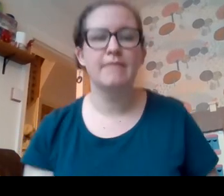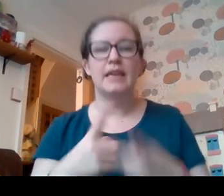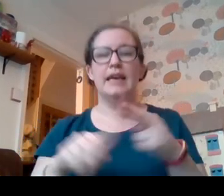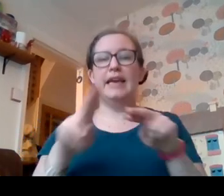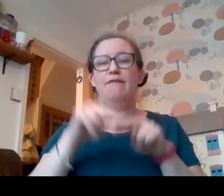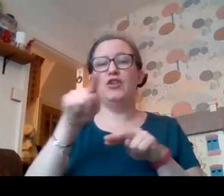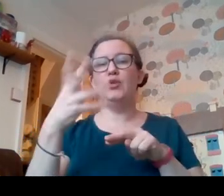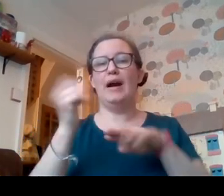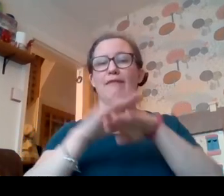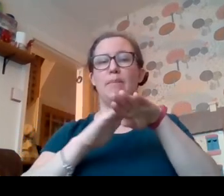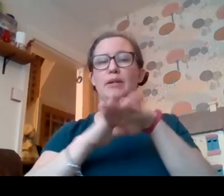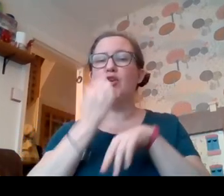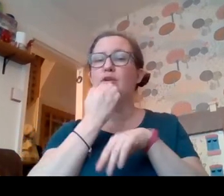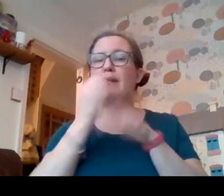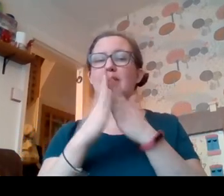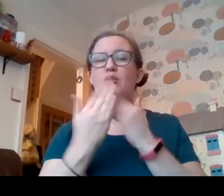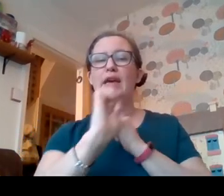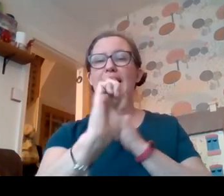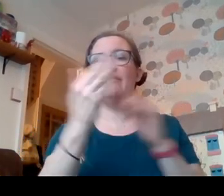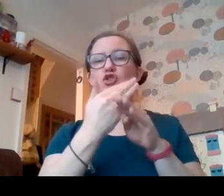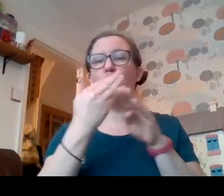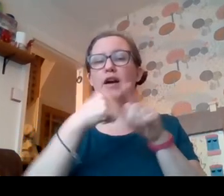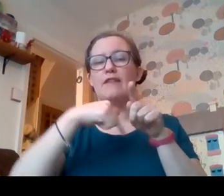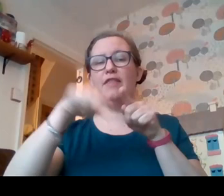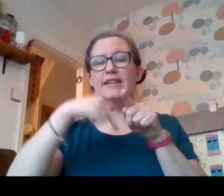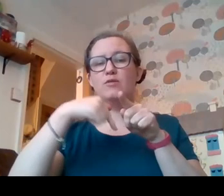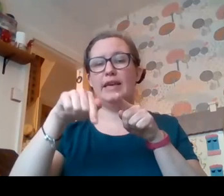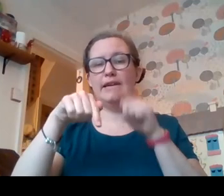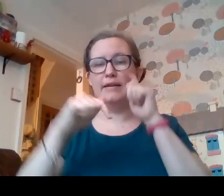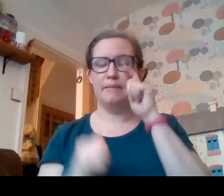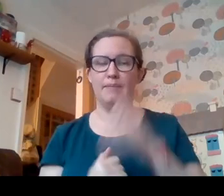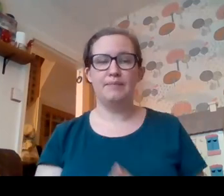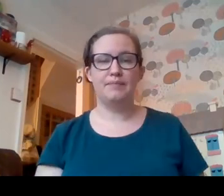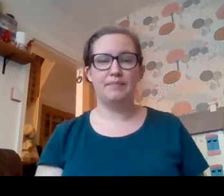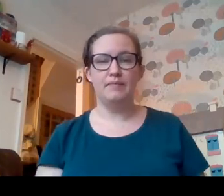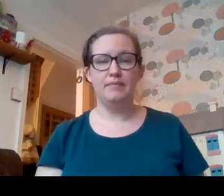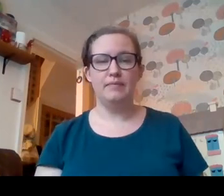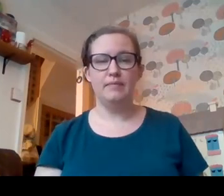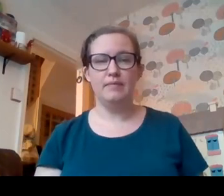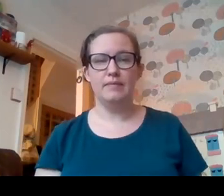Okay. If you have a blue maths book, here is your work for this week.